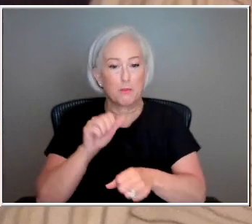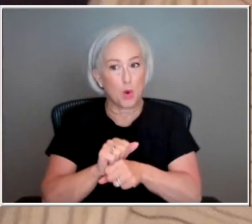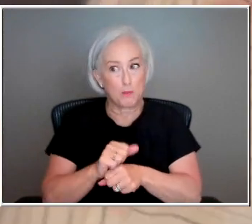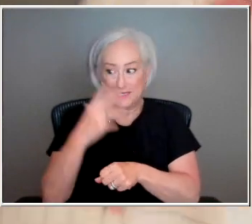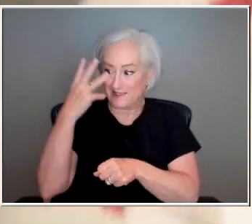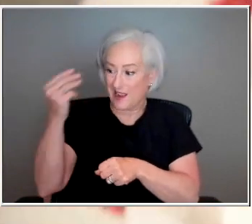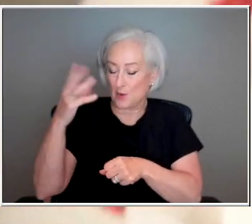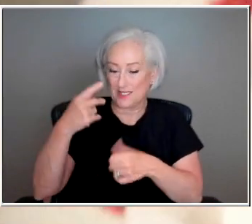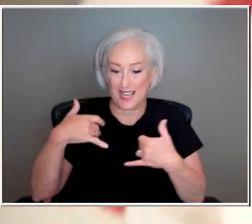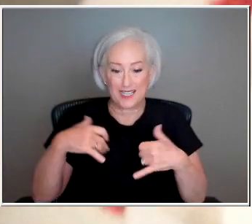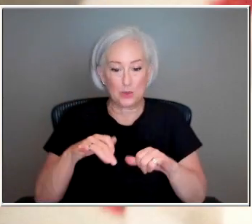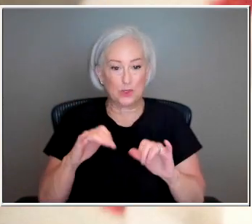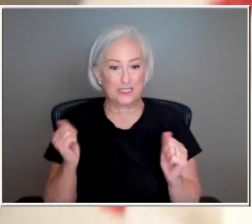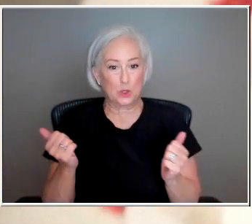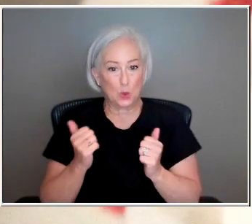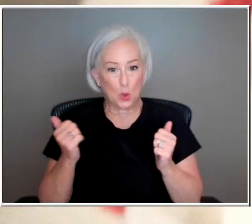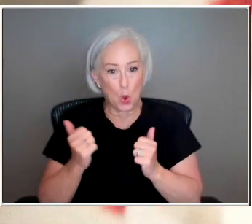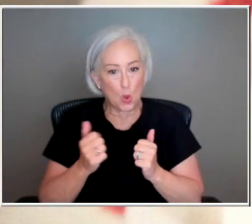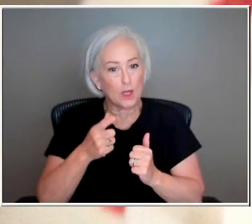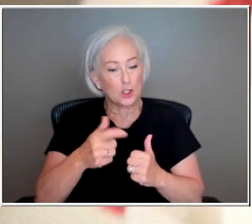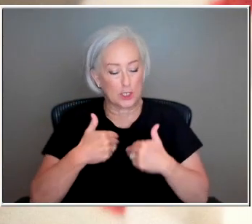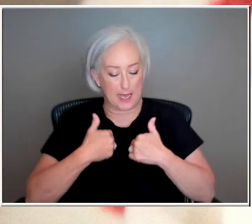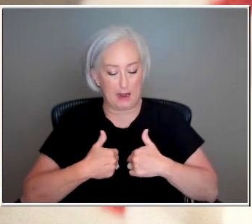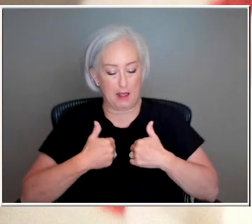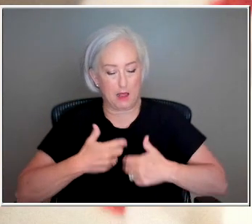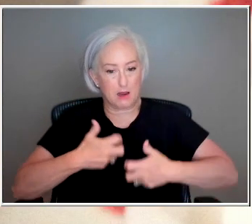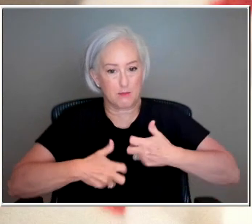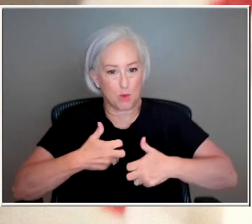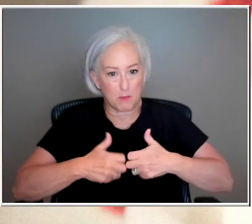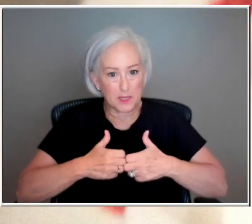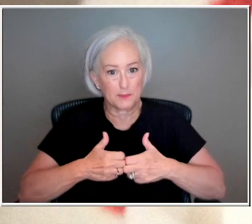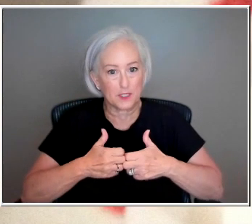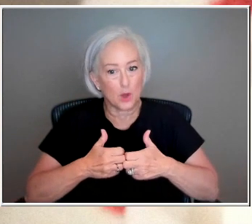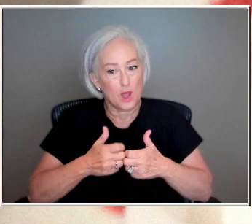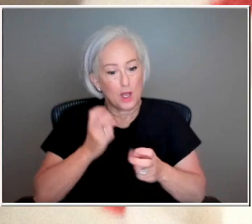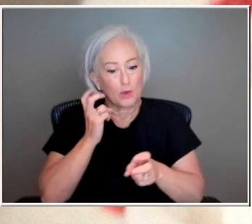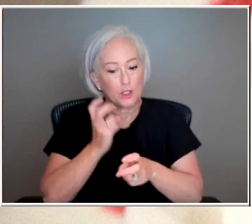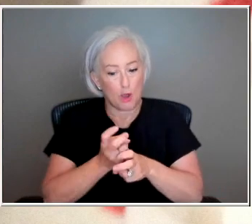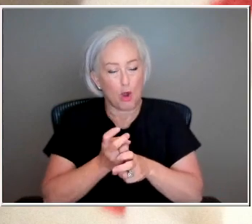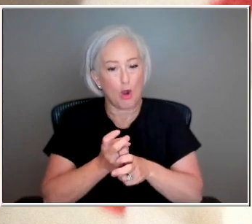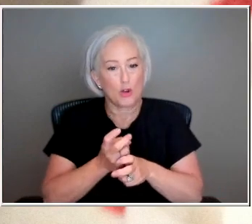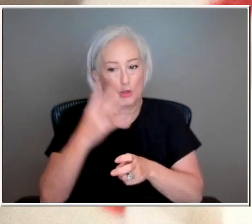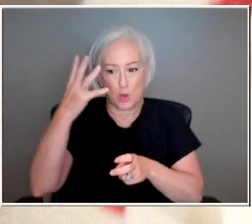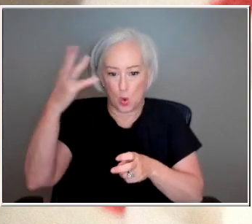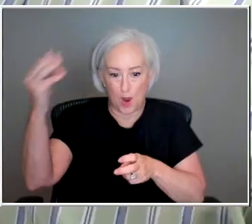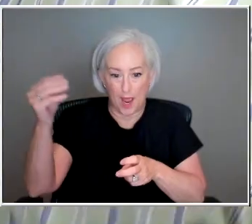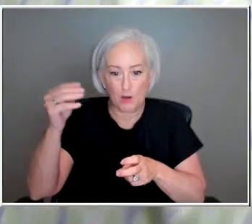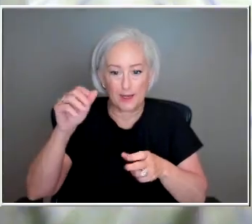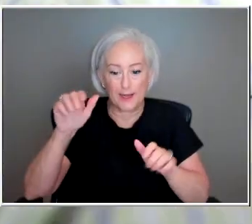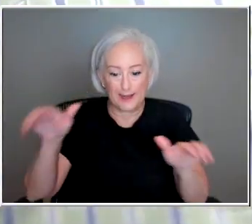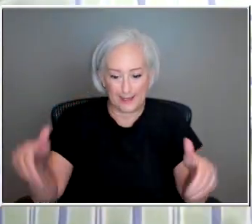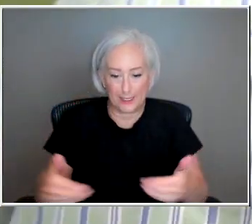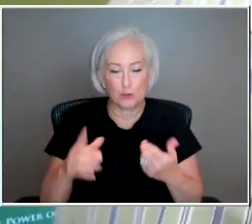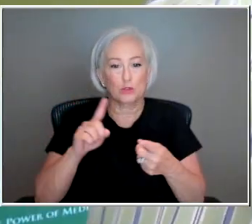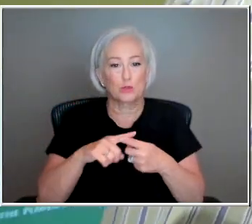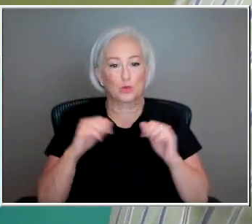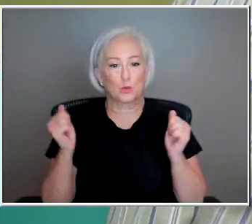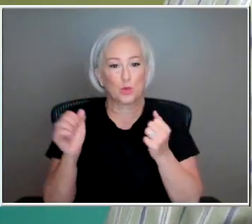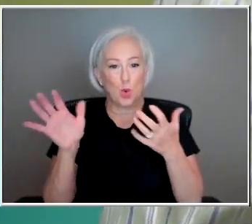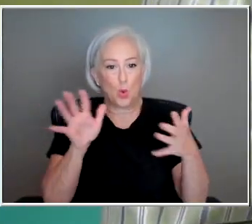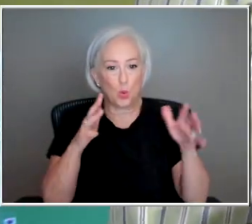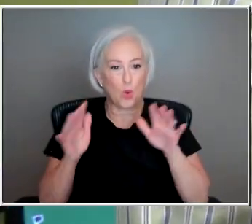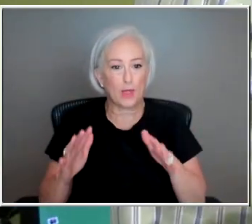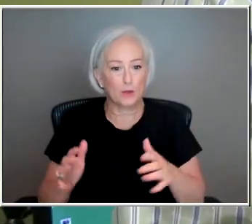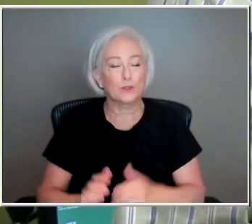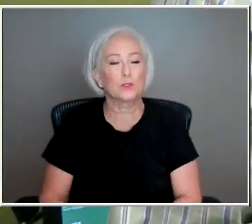always a concern of how much outside air she was introduced to, or common places that she went. Our exams monitor to make sure